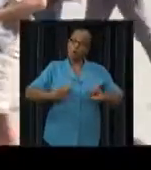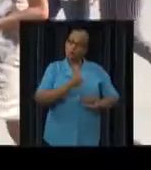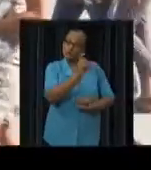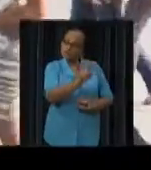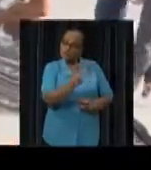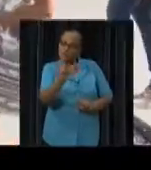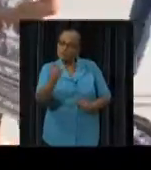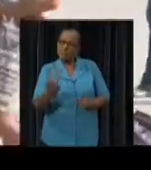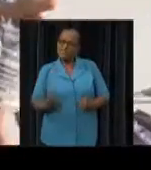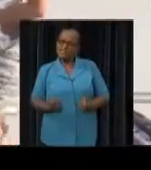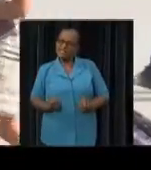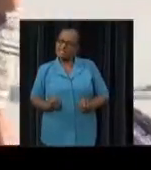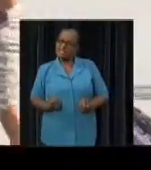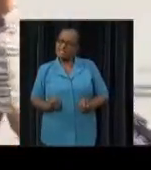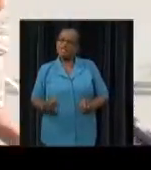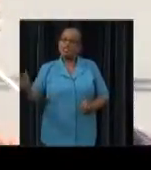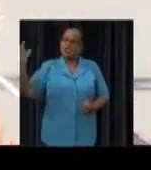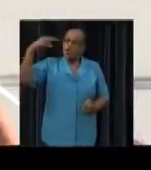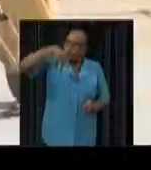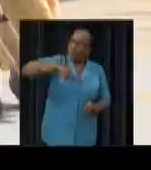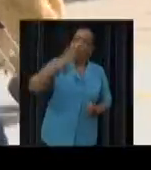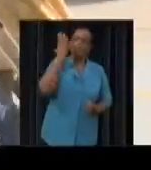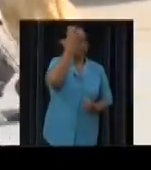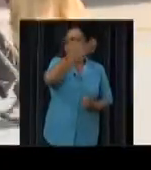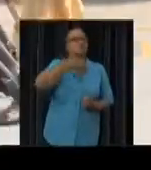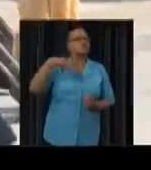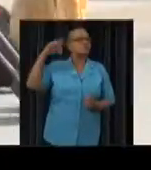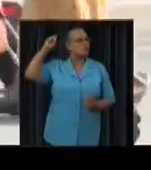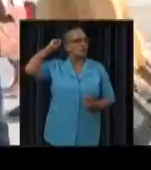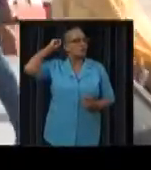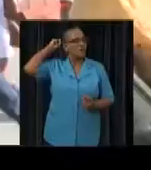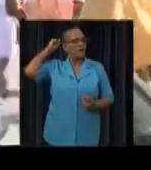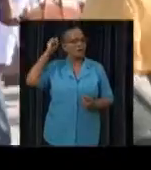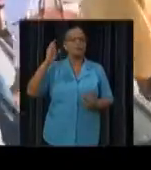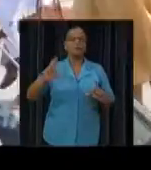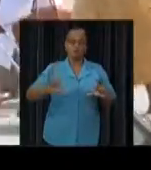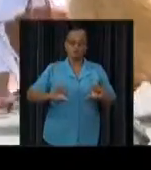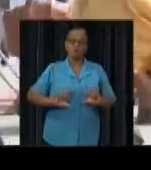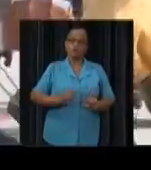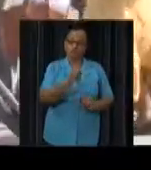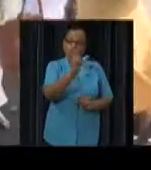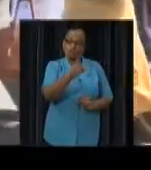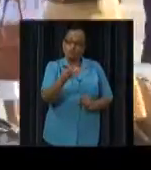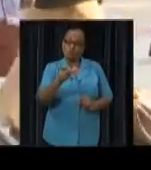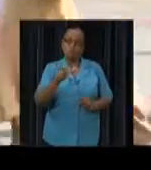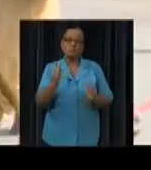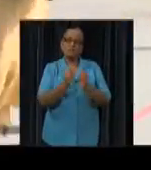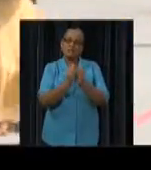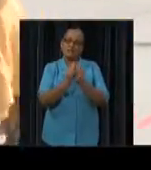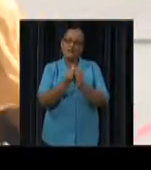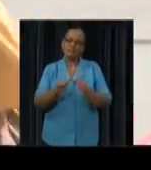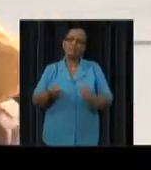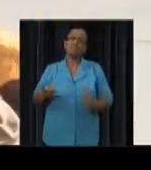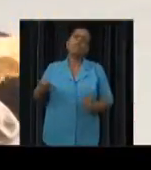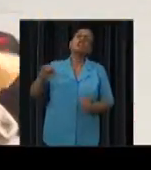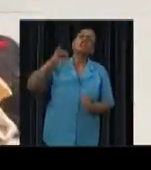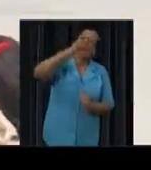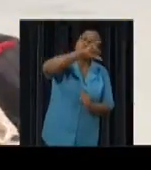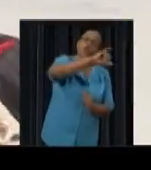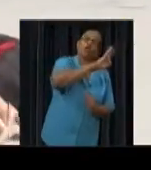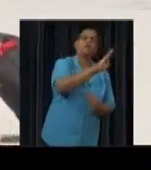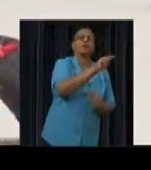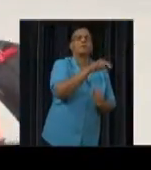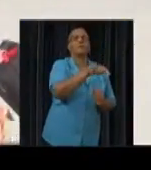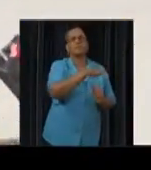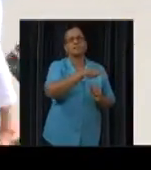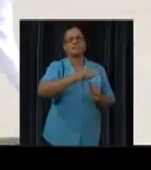together to attract tourists to Suriname. The tourists returned on Saturday afternoon back